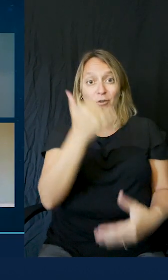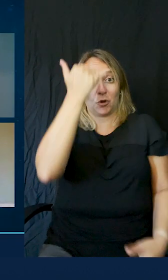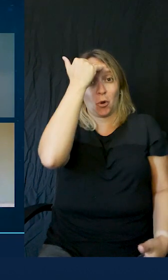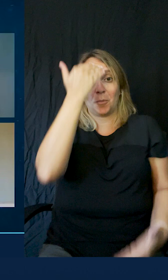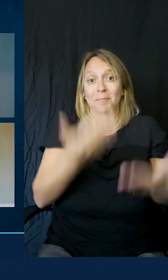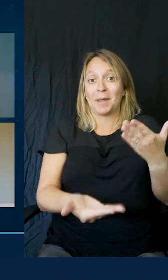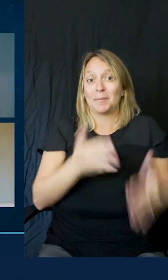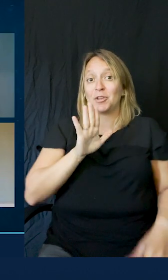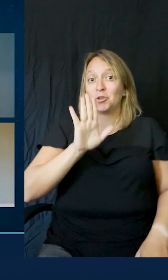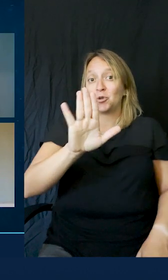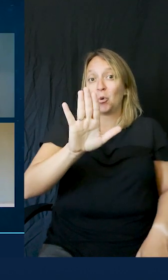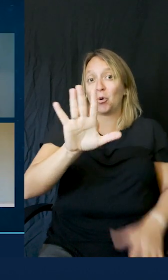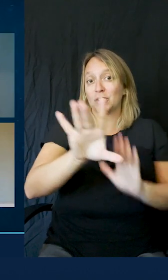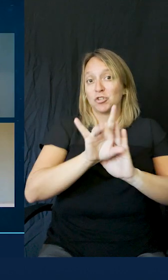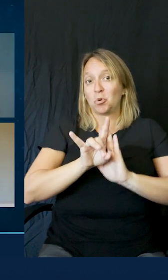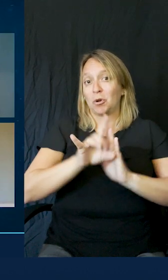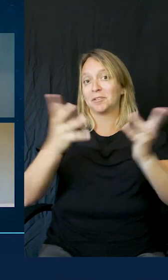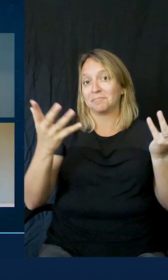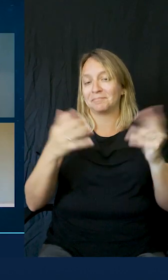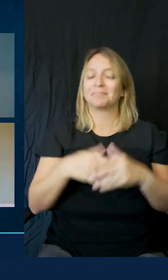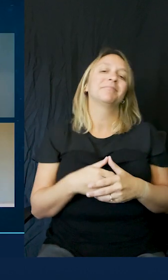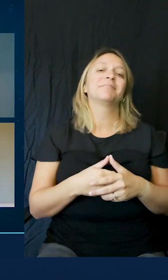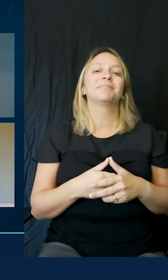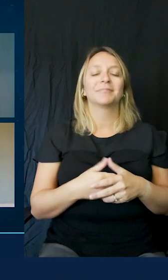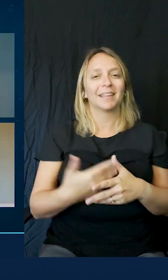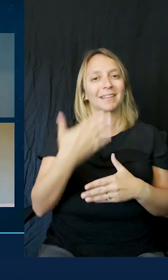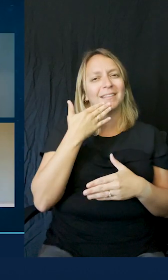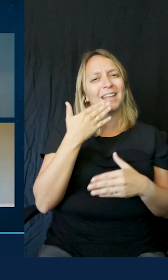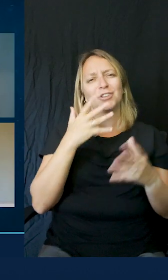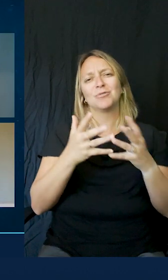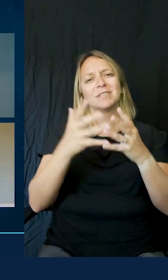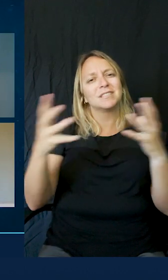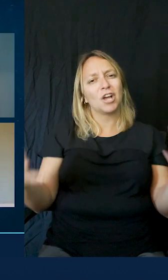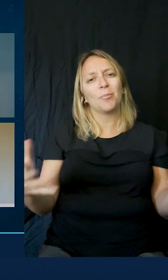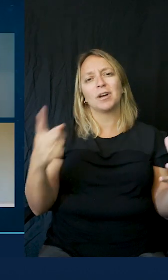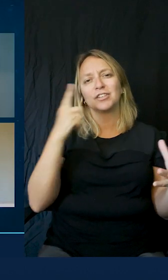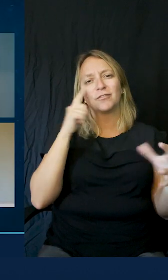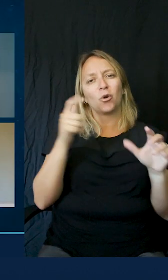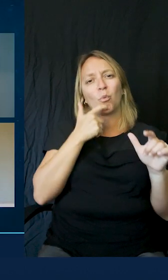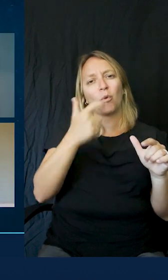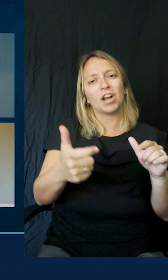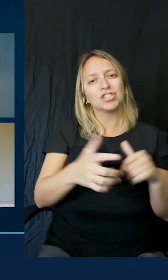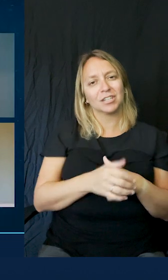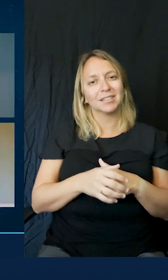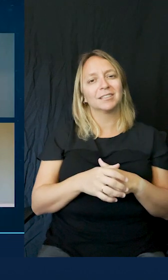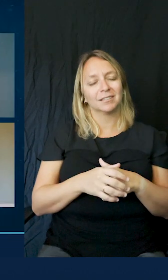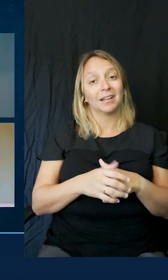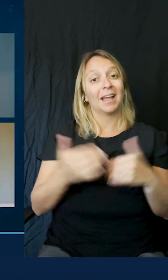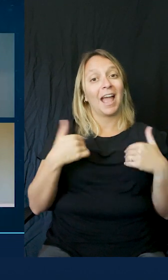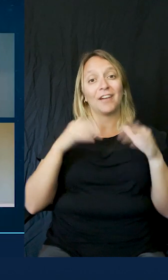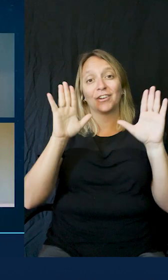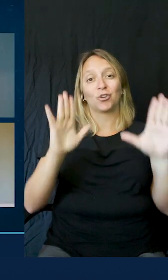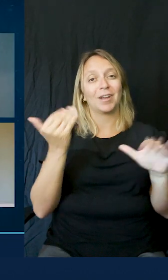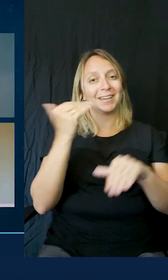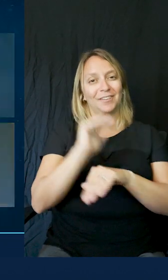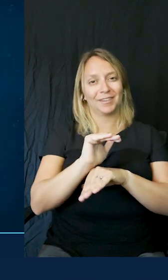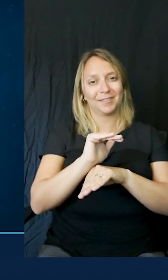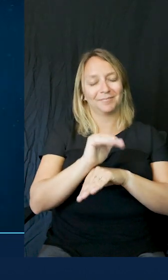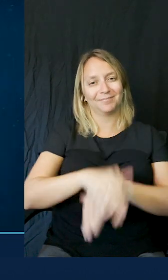may be your own. Thank you so much for spending the evening with us, and have a great evening.